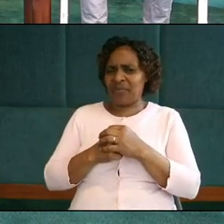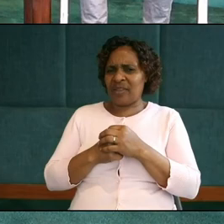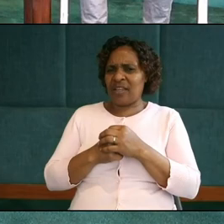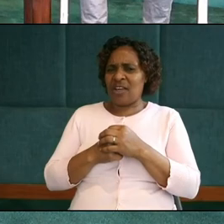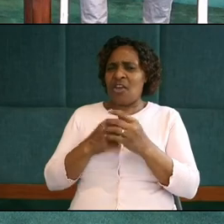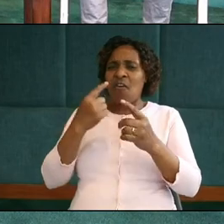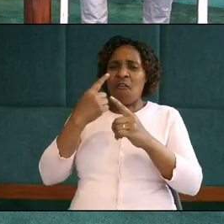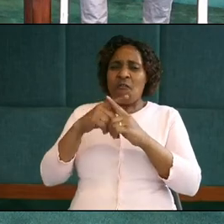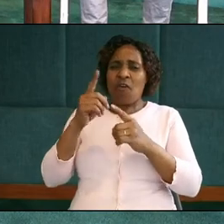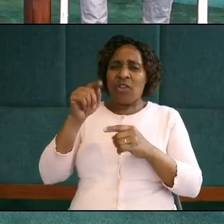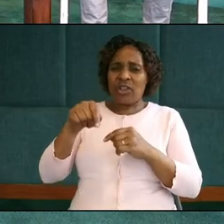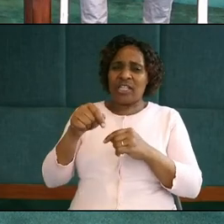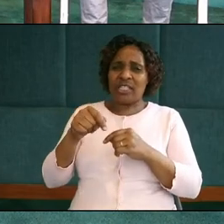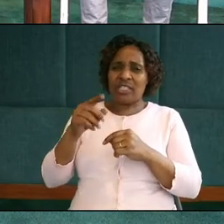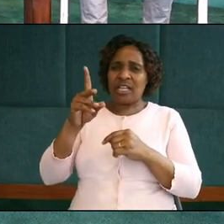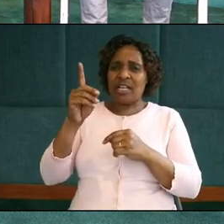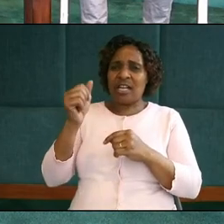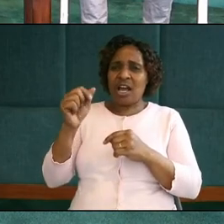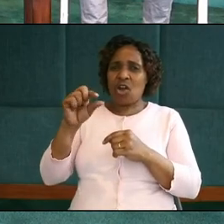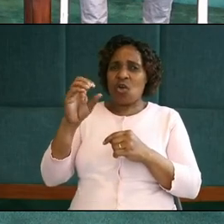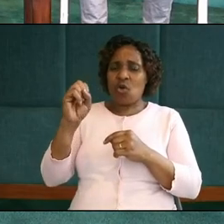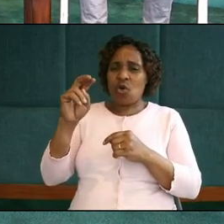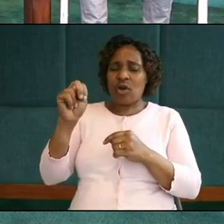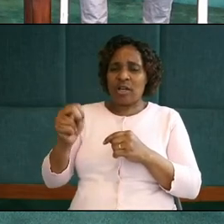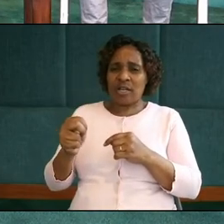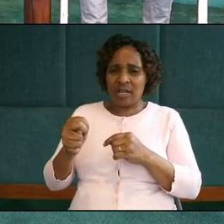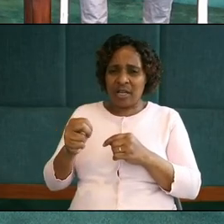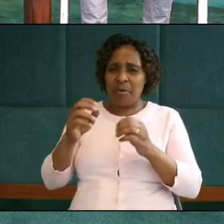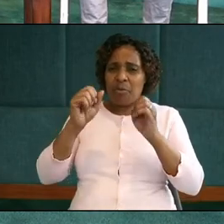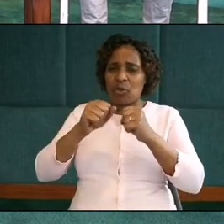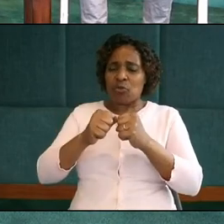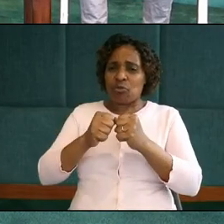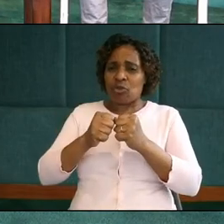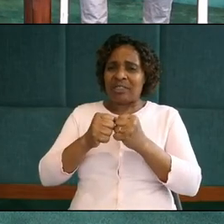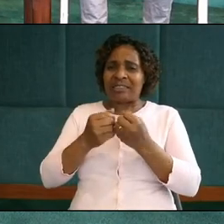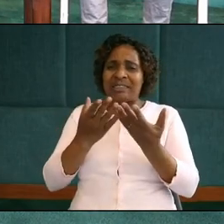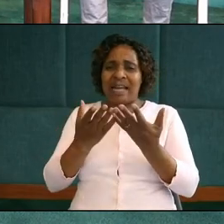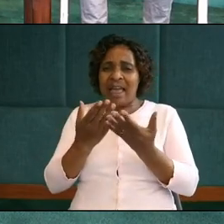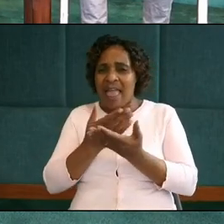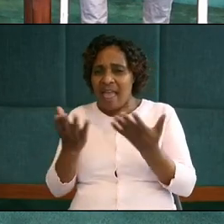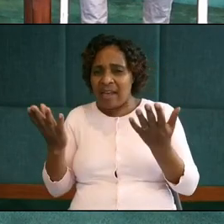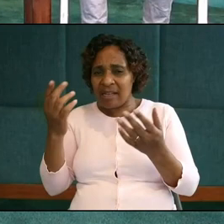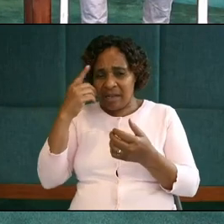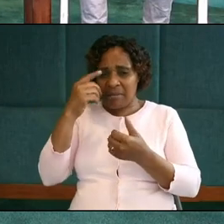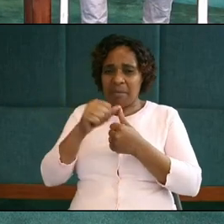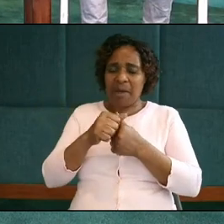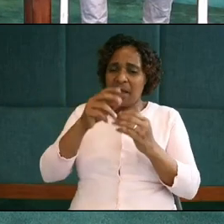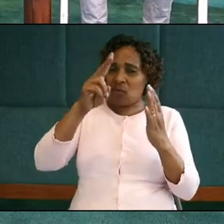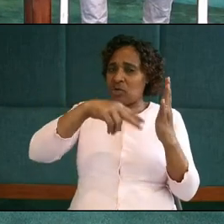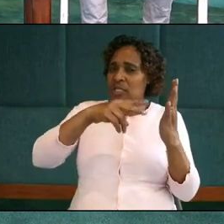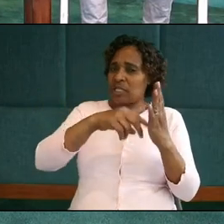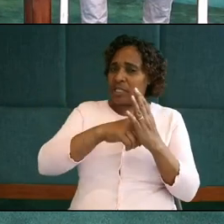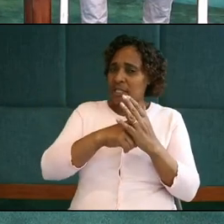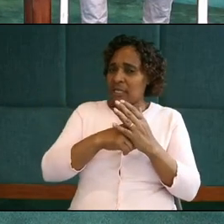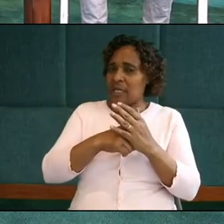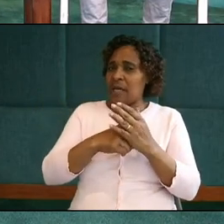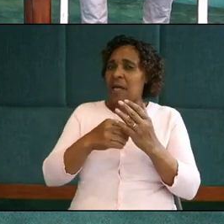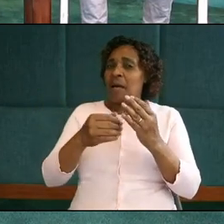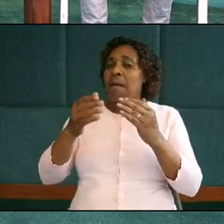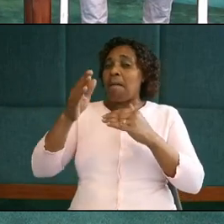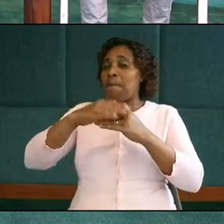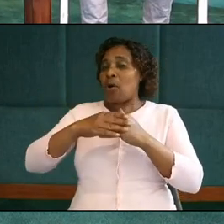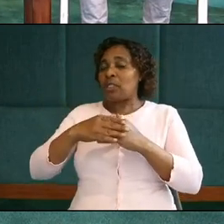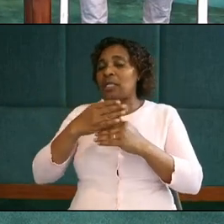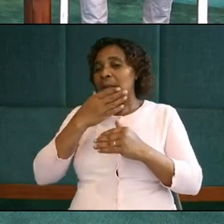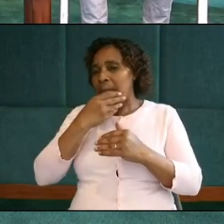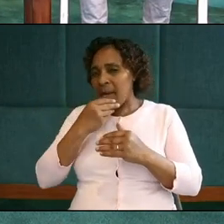But for Dagon, I think the fish was on top and then the bottom was a man. Or something like that. I remember reading it was the top was a man and the